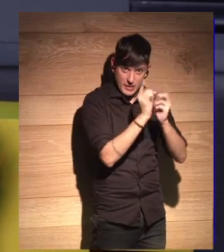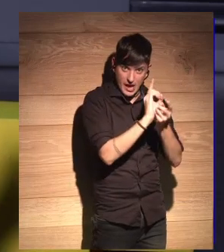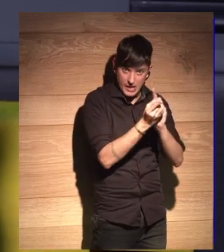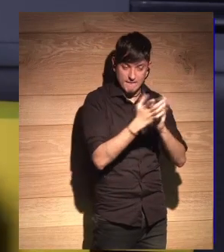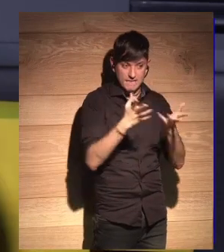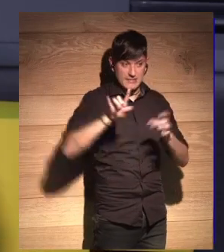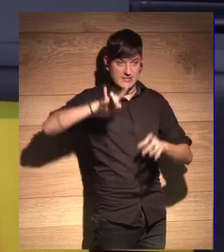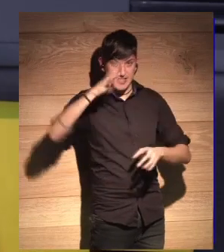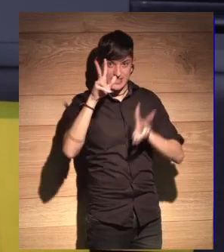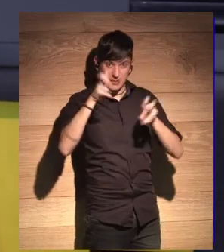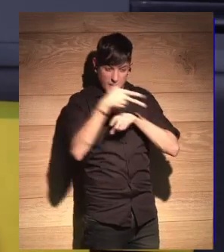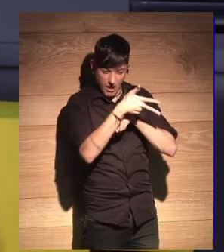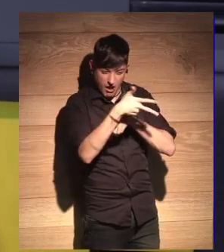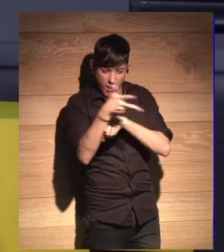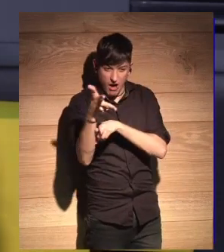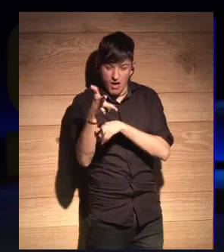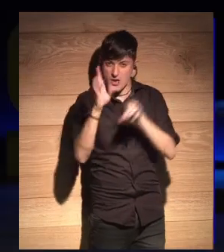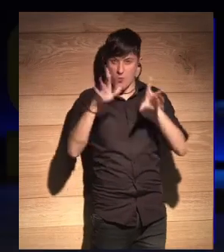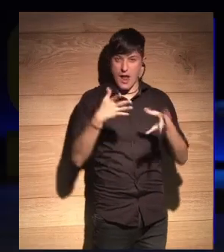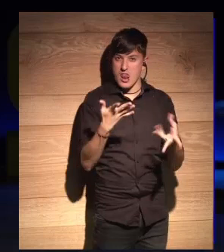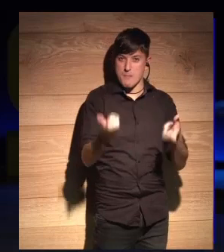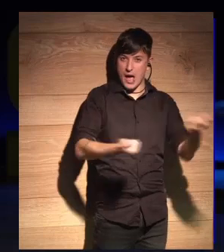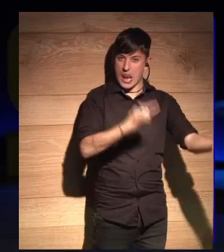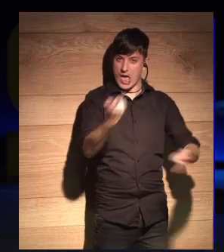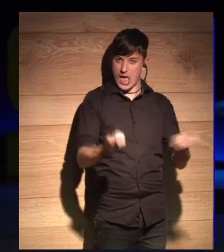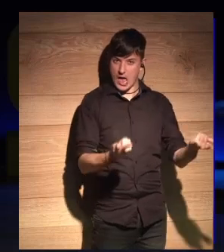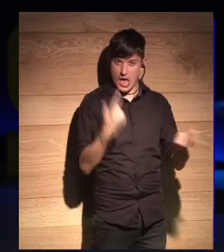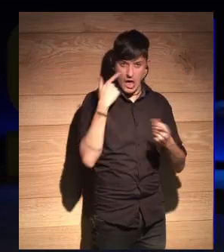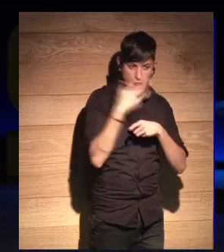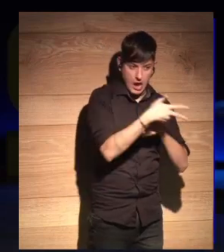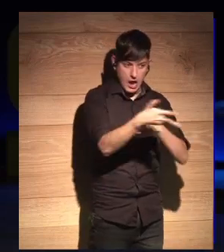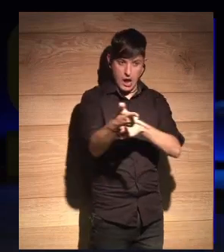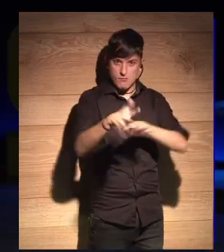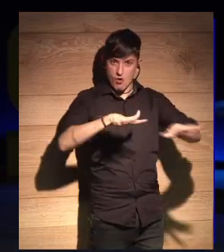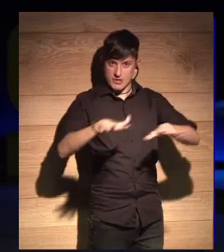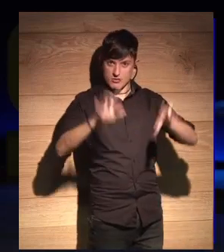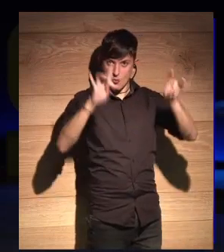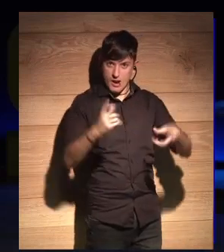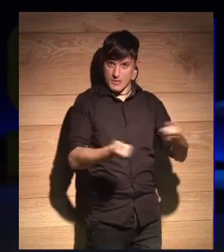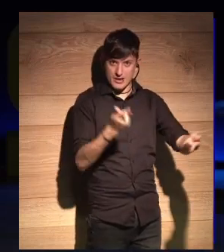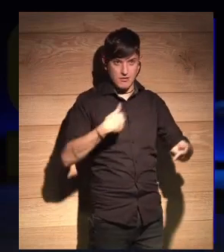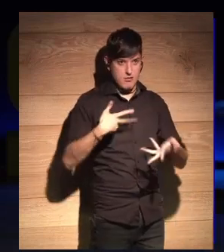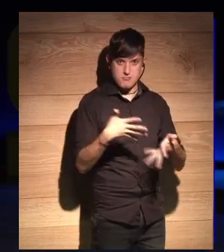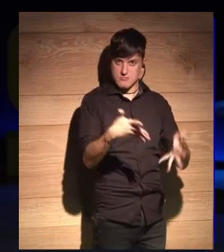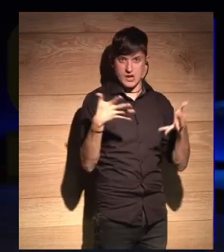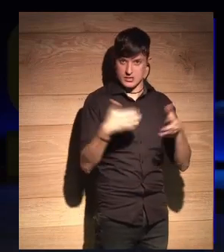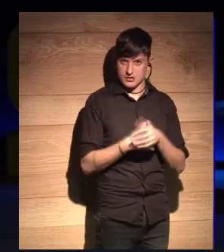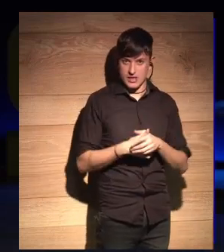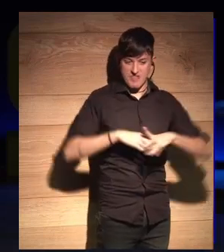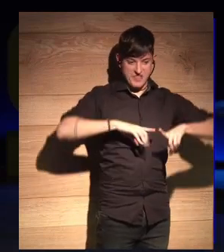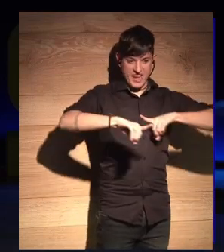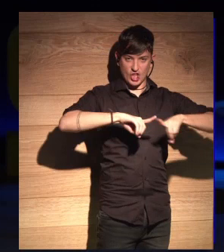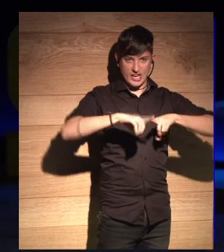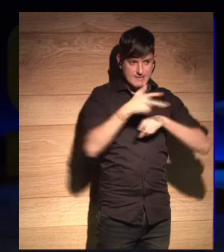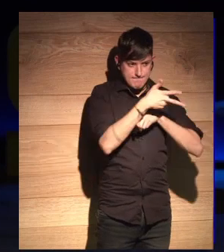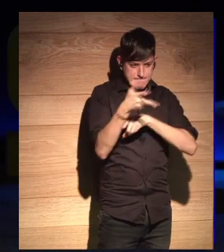cinematography as choreography. So, because I have such a love for cinematographers and what they do and how you can rack focus or do something